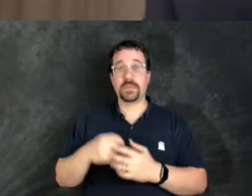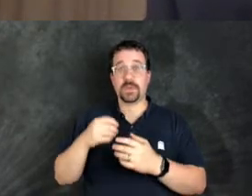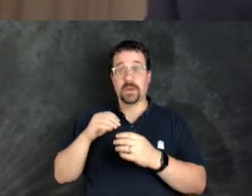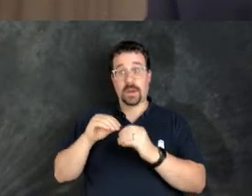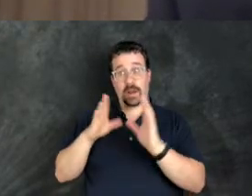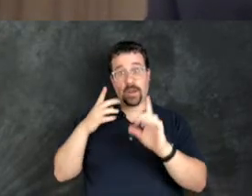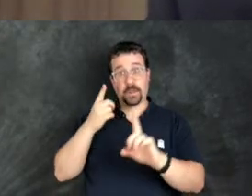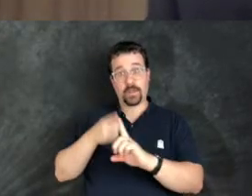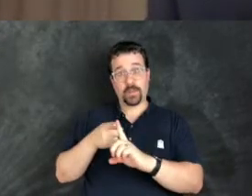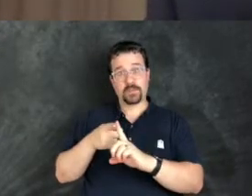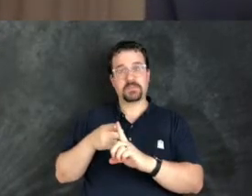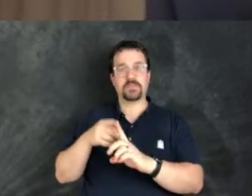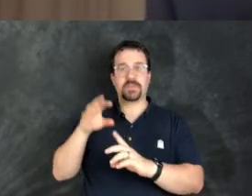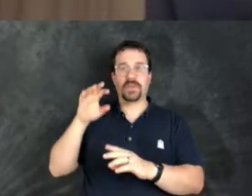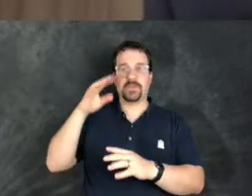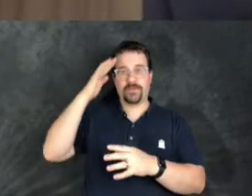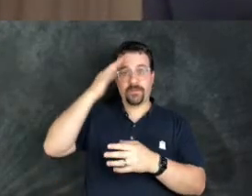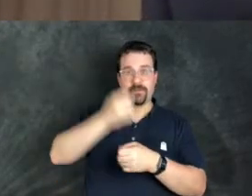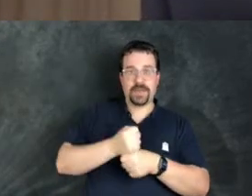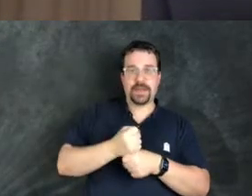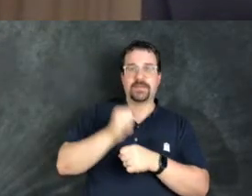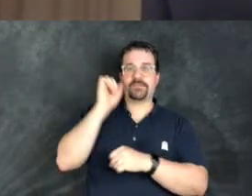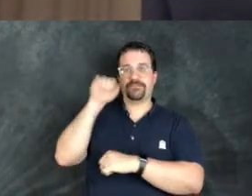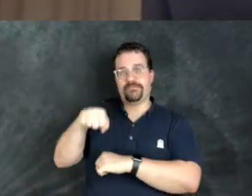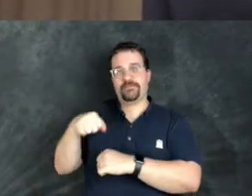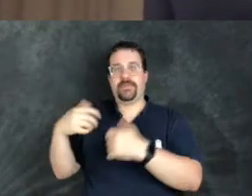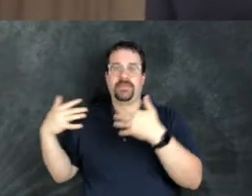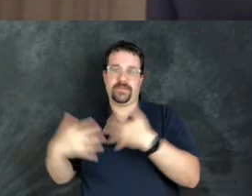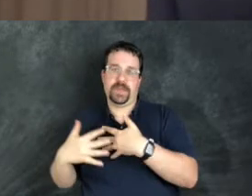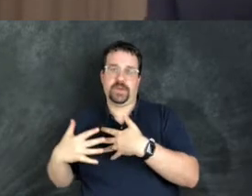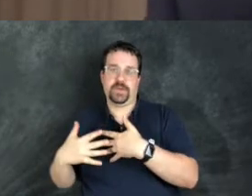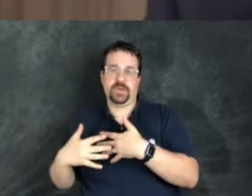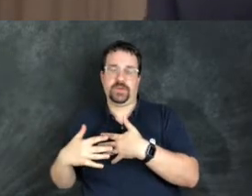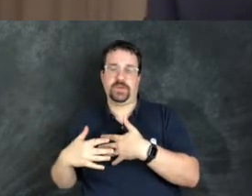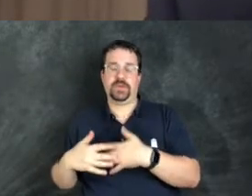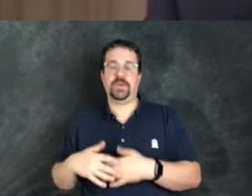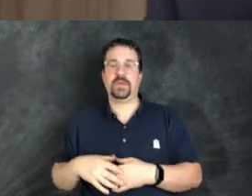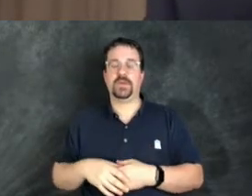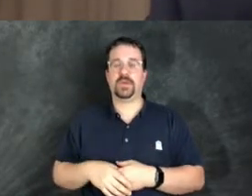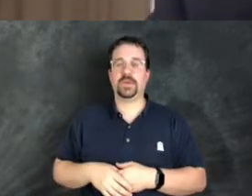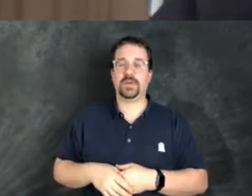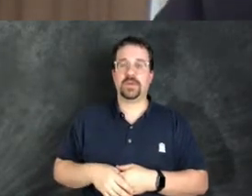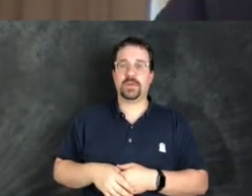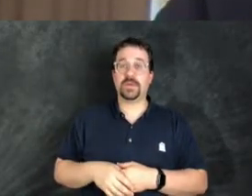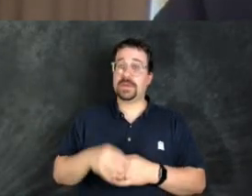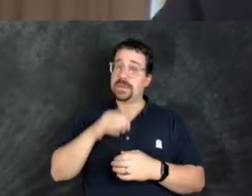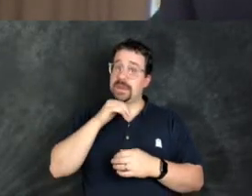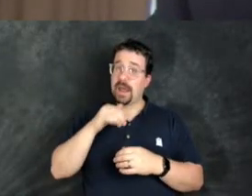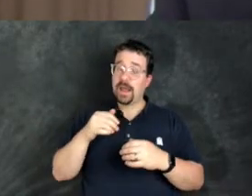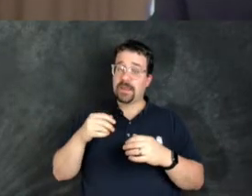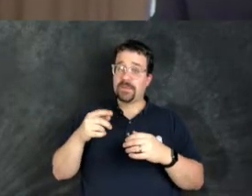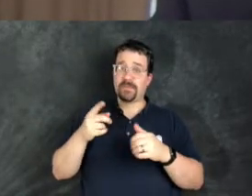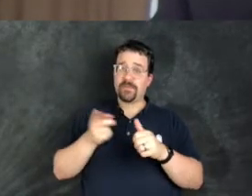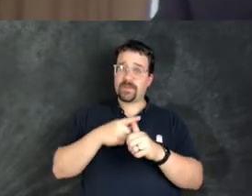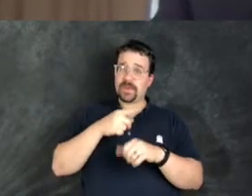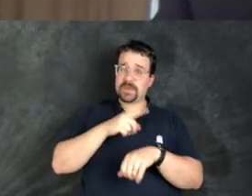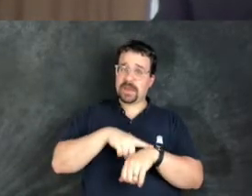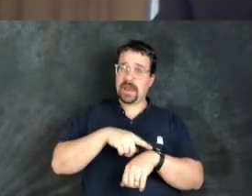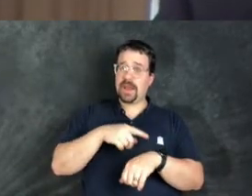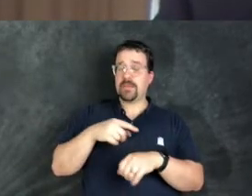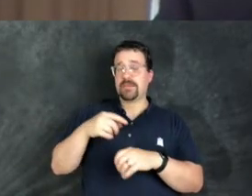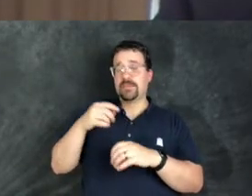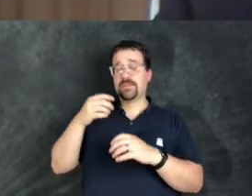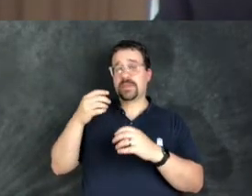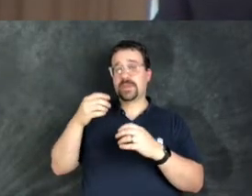point of this lesson is that faith trumps fear in all situations. And this is not the first time that the disciples have